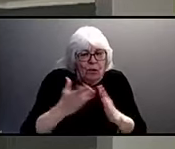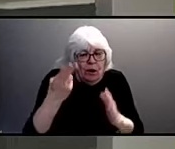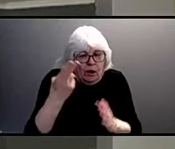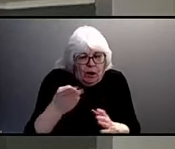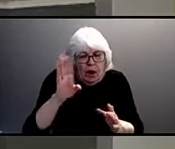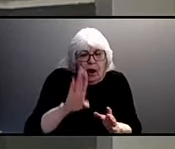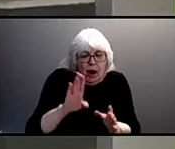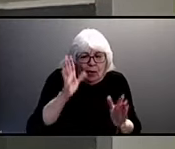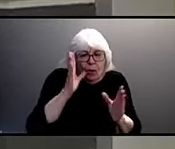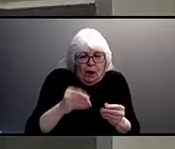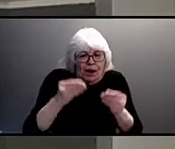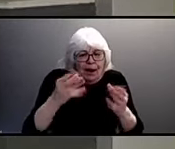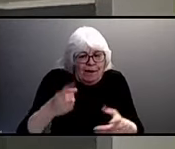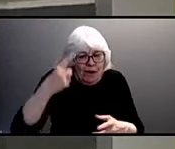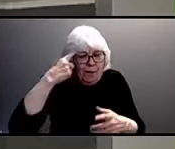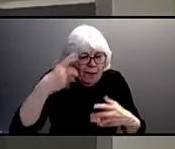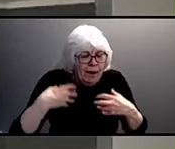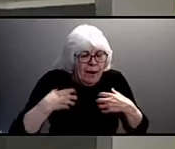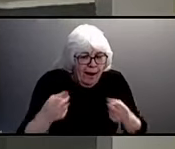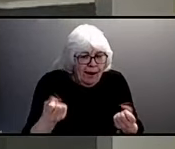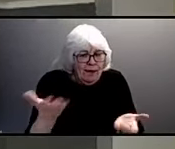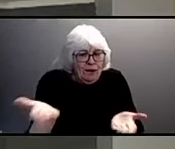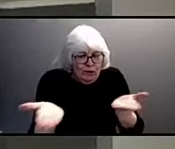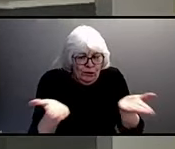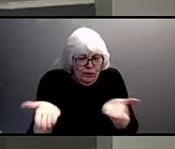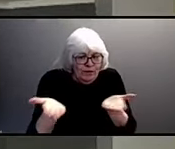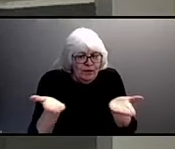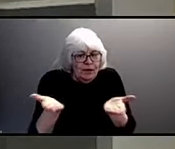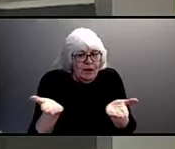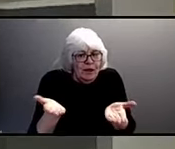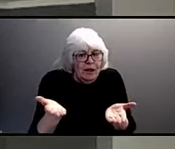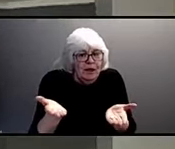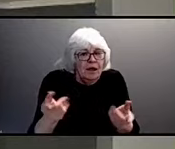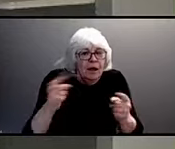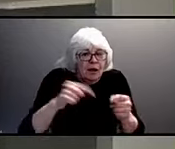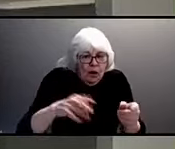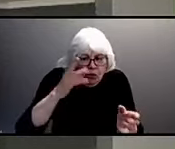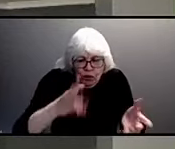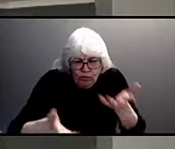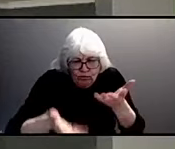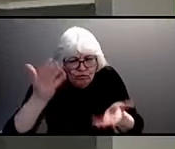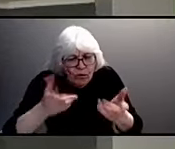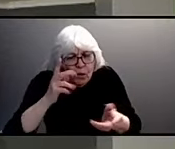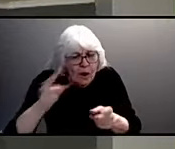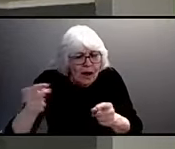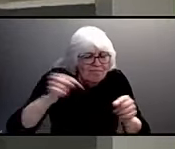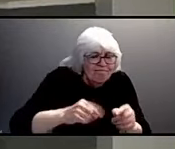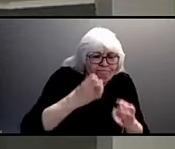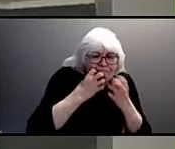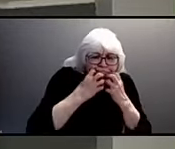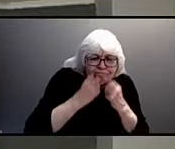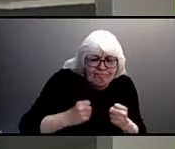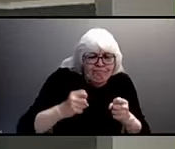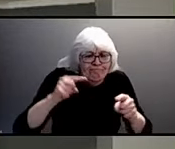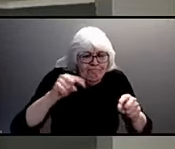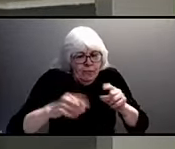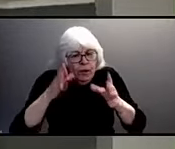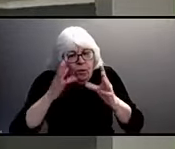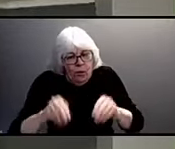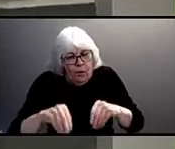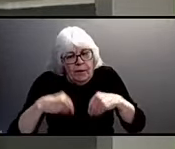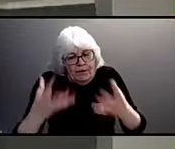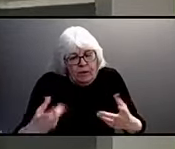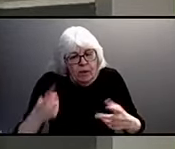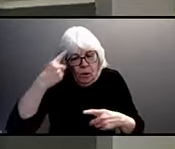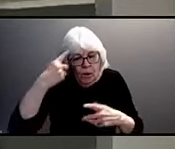in, with the homeowners, when we do the sifting process to look for those valuables, we will have mental health supports available as well. Thank you. Thank you.